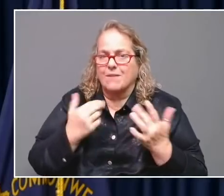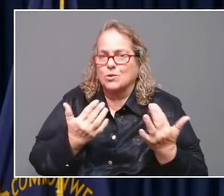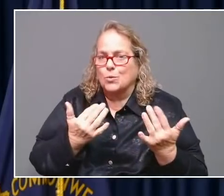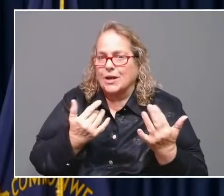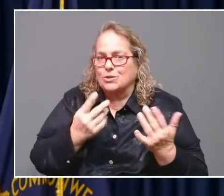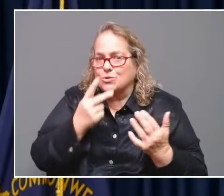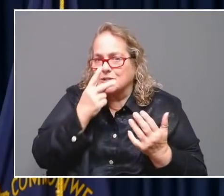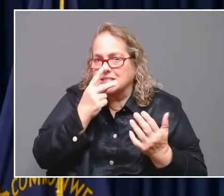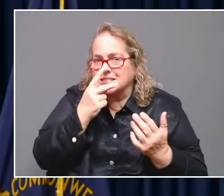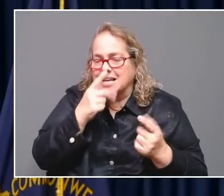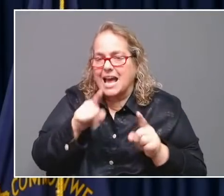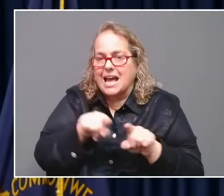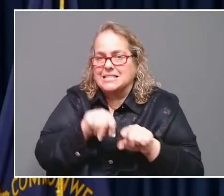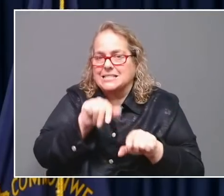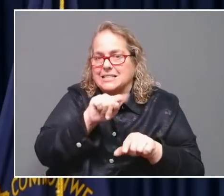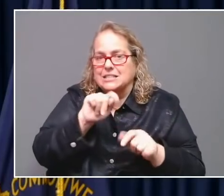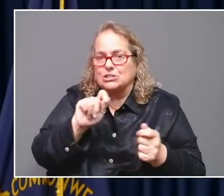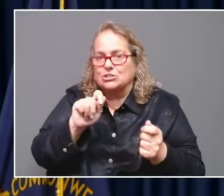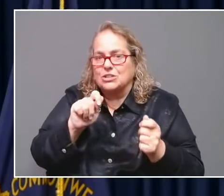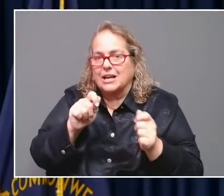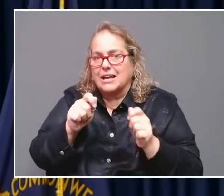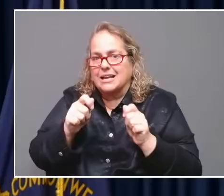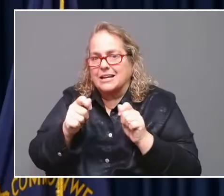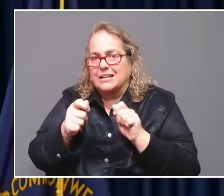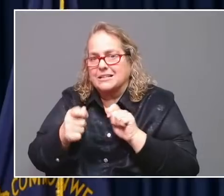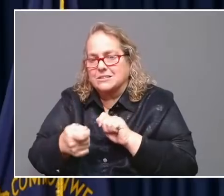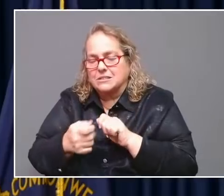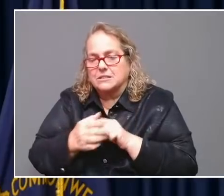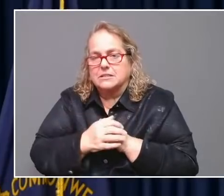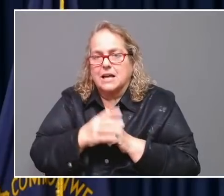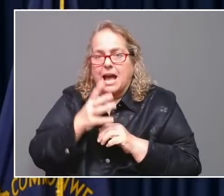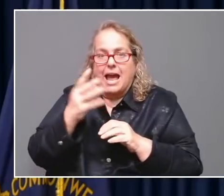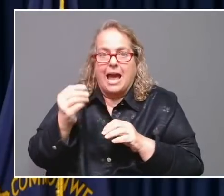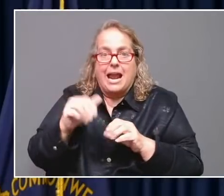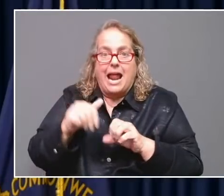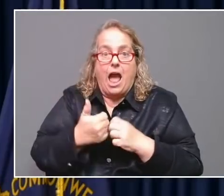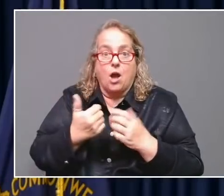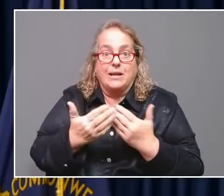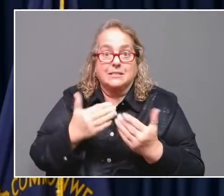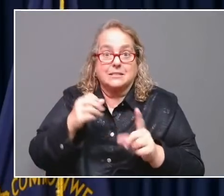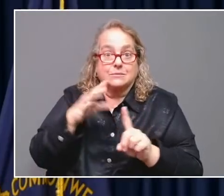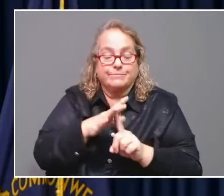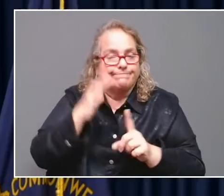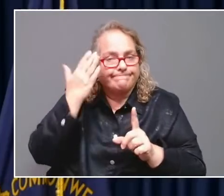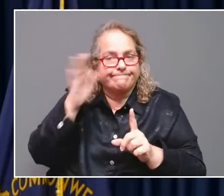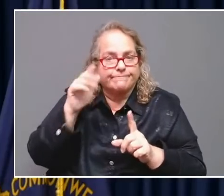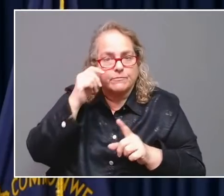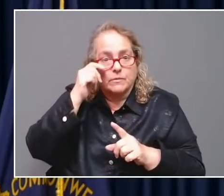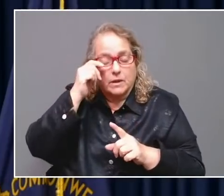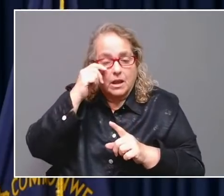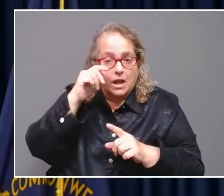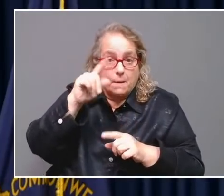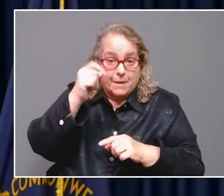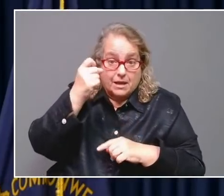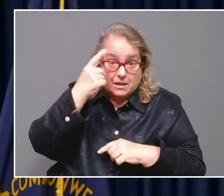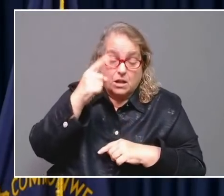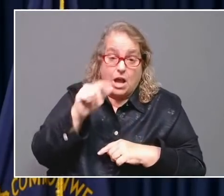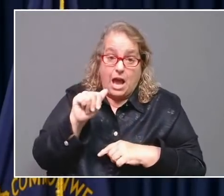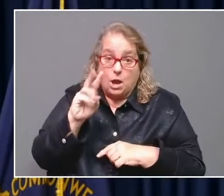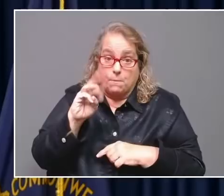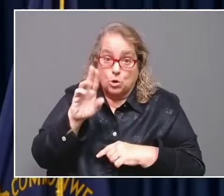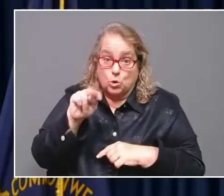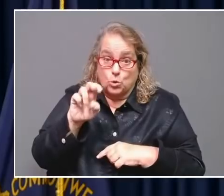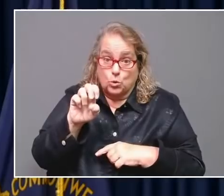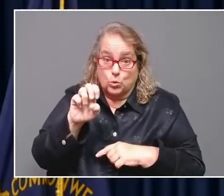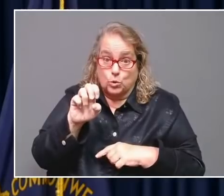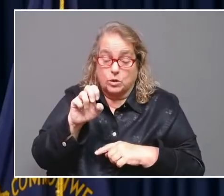the transmission. And then the final thing is that immune impact, where it can undermine the protective value of antibodies, could